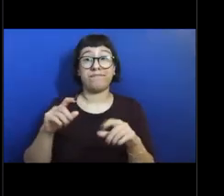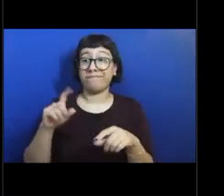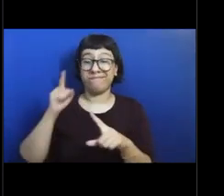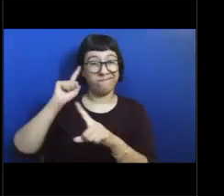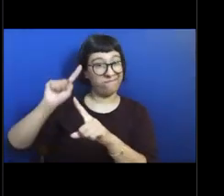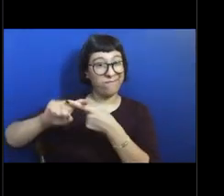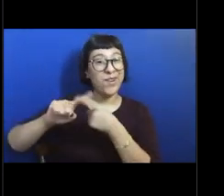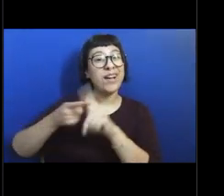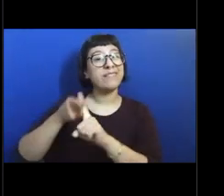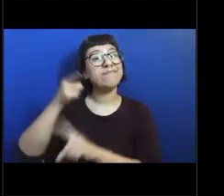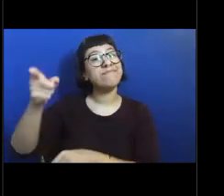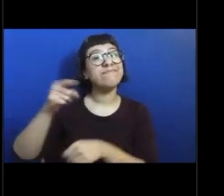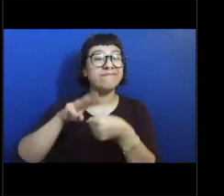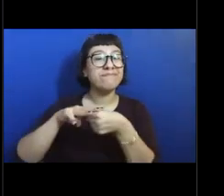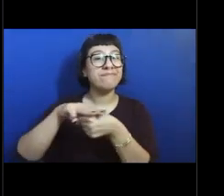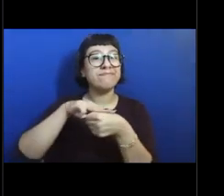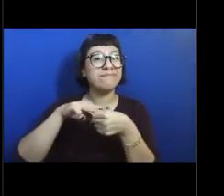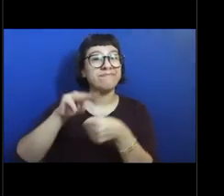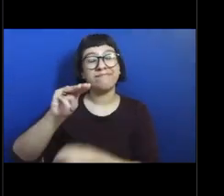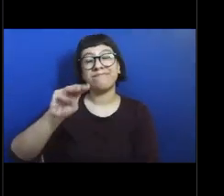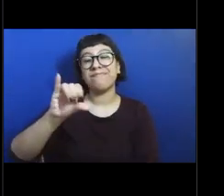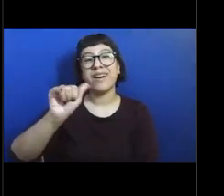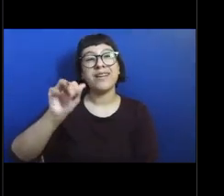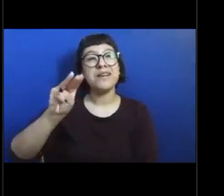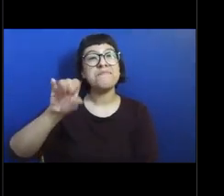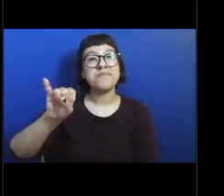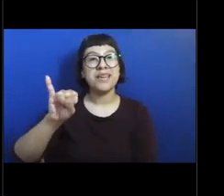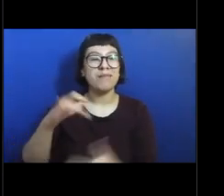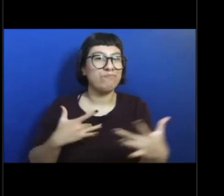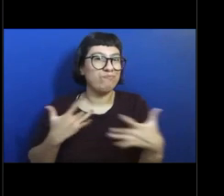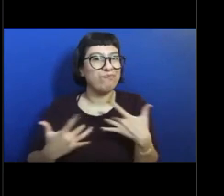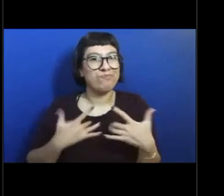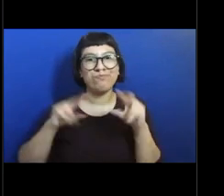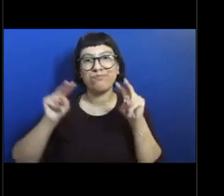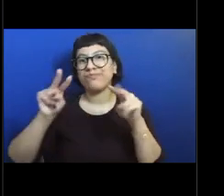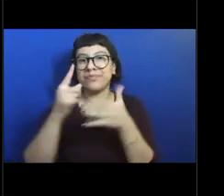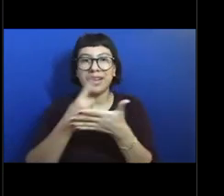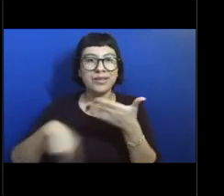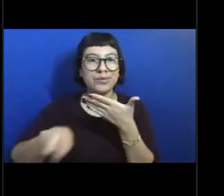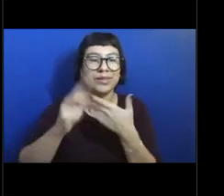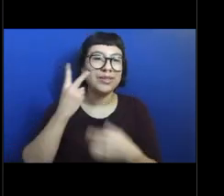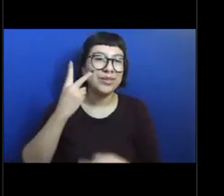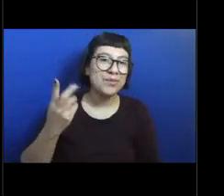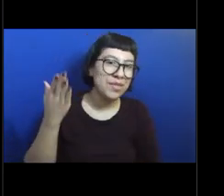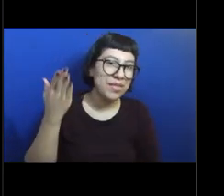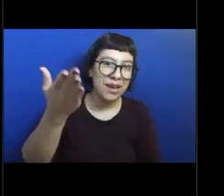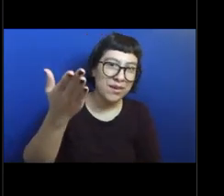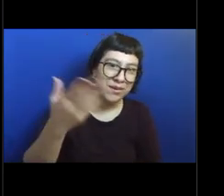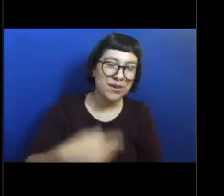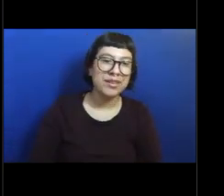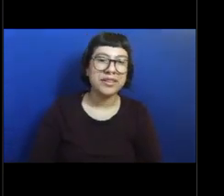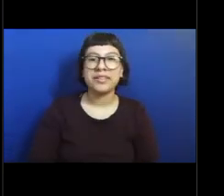we have some exciting stuff coming up next week. We hope to see you there, and we'll just